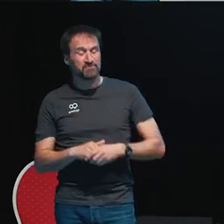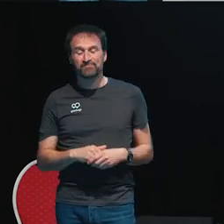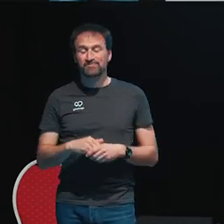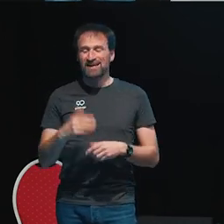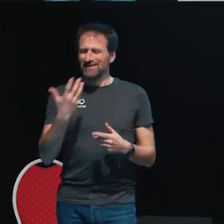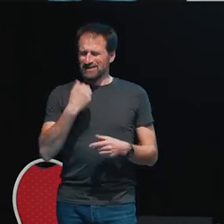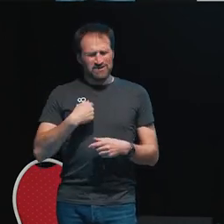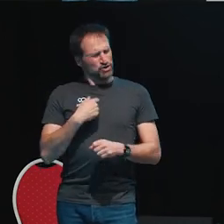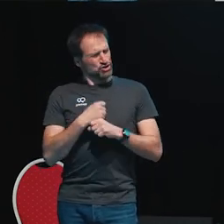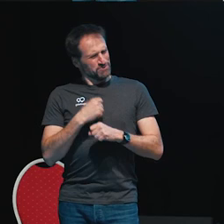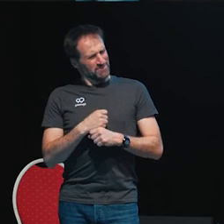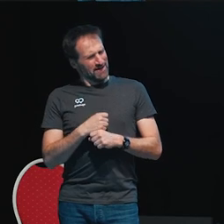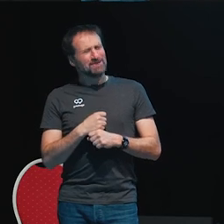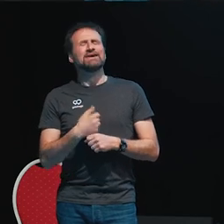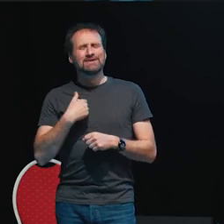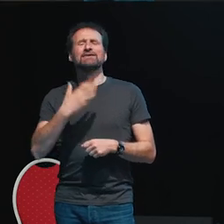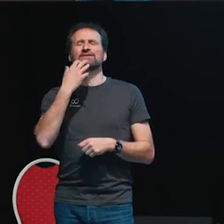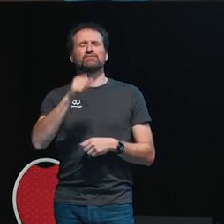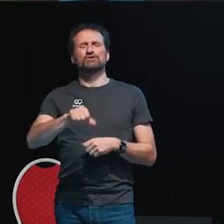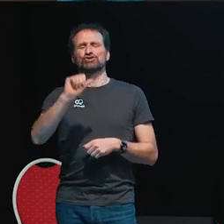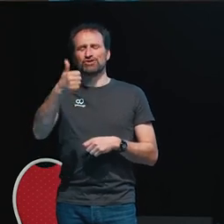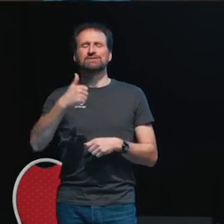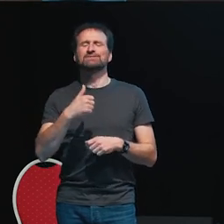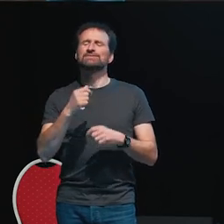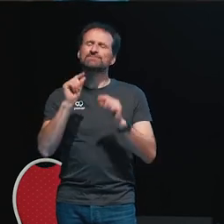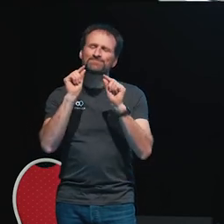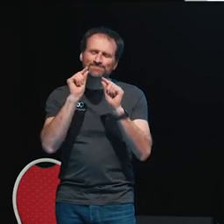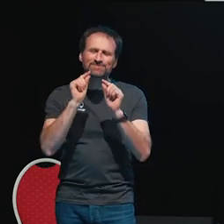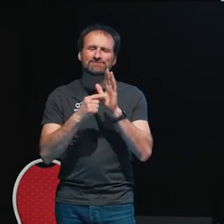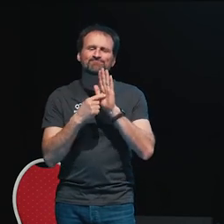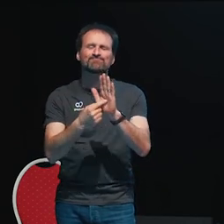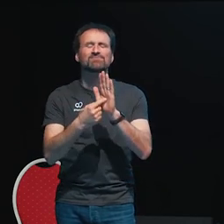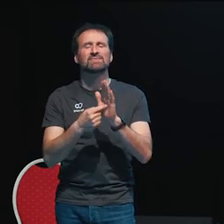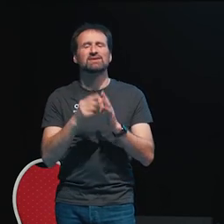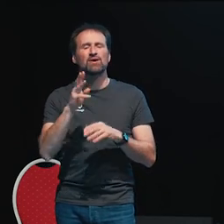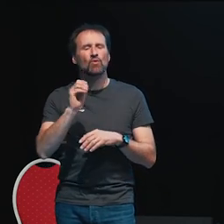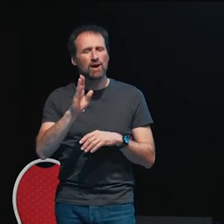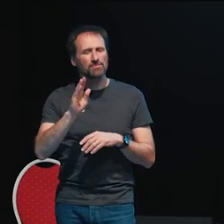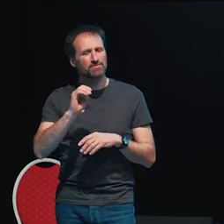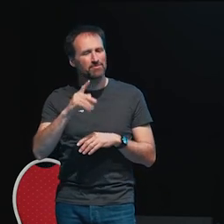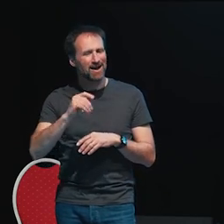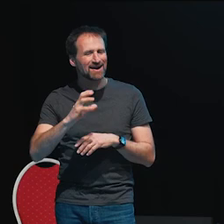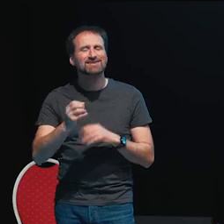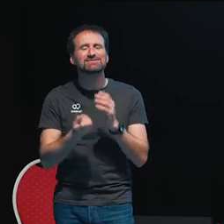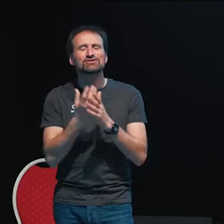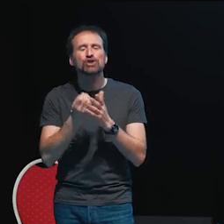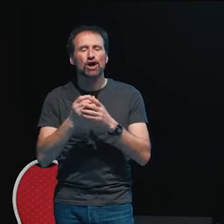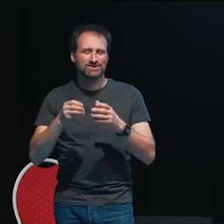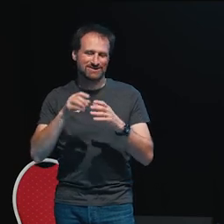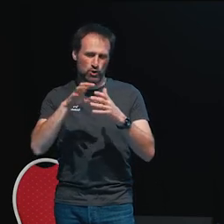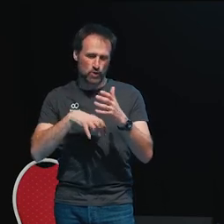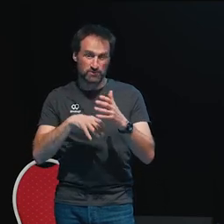to do today is that first we're going to maybe walk through a little bit of the Webpack source code. Don't worry. It's not